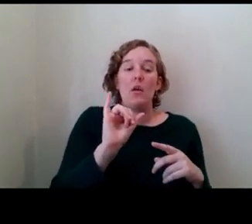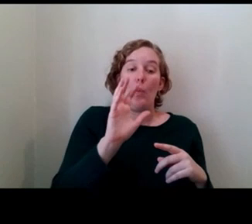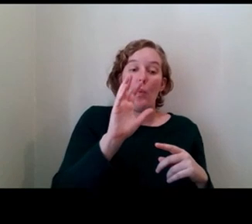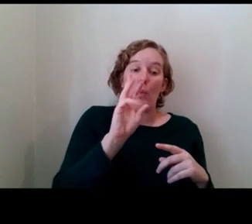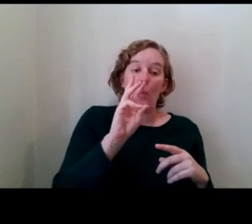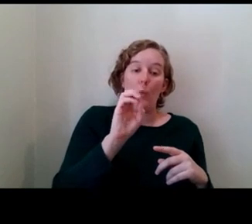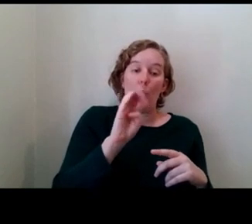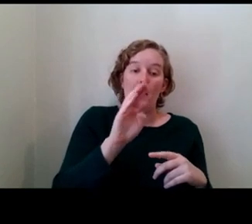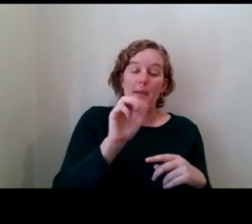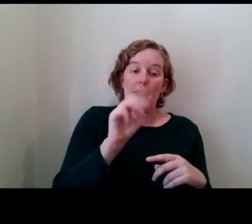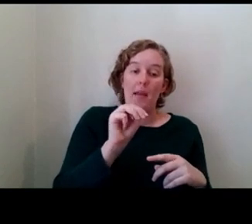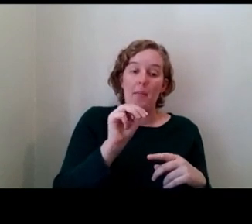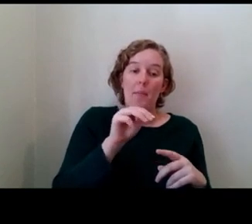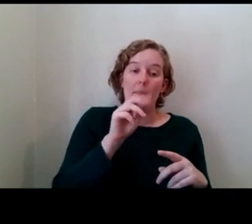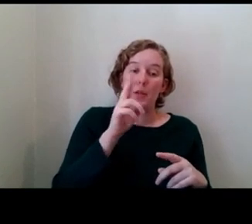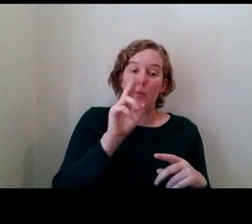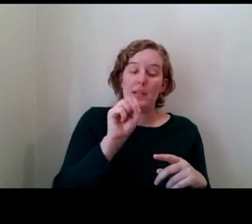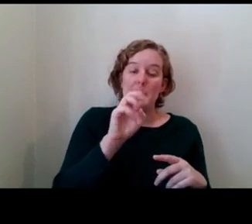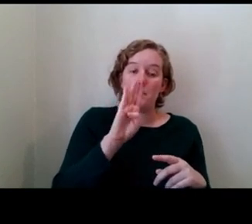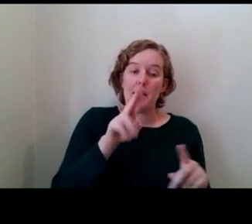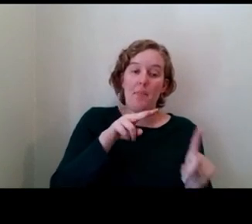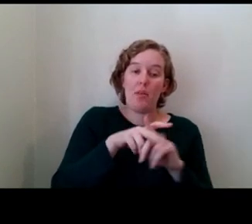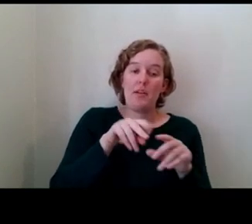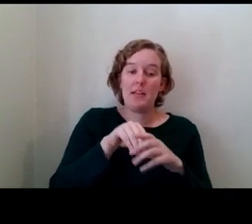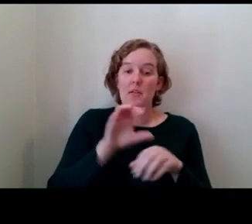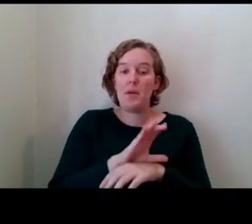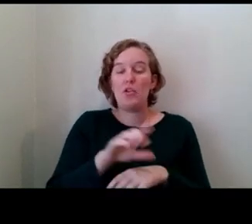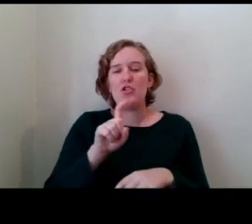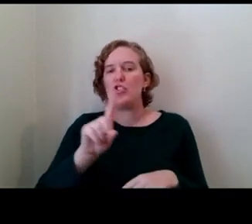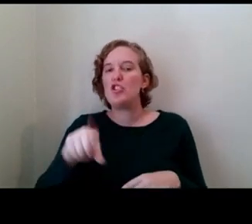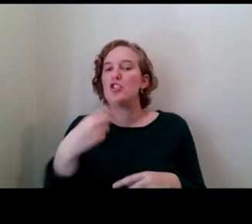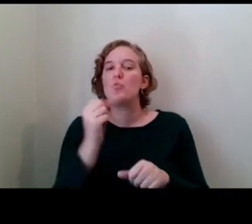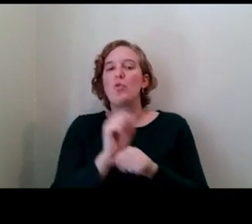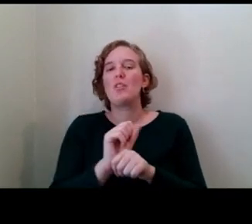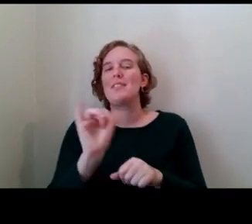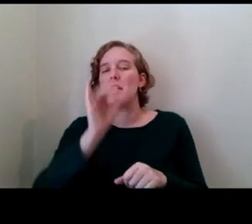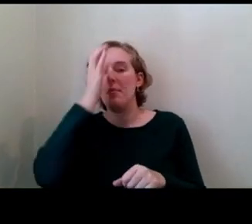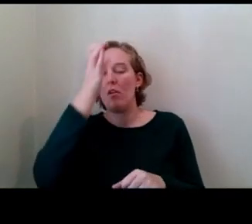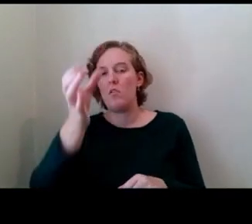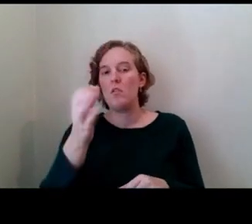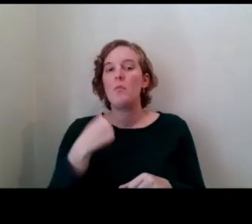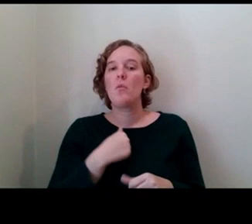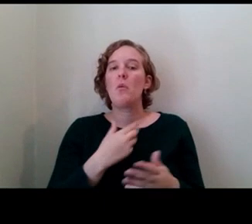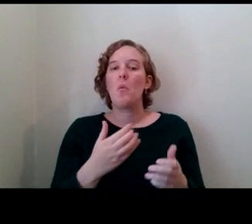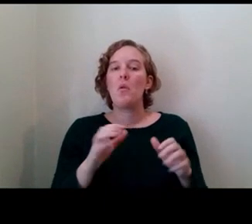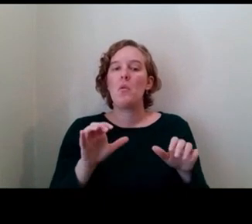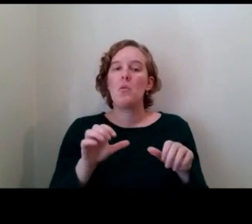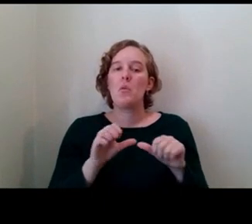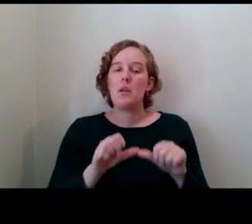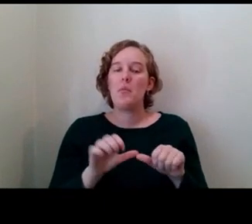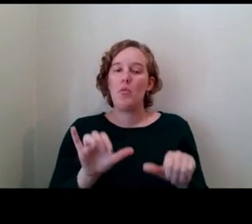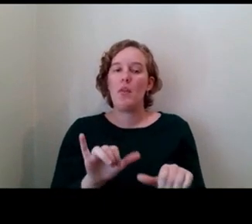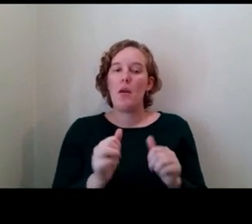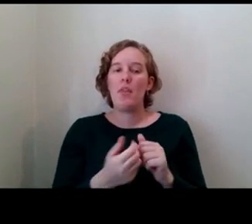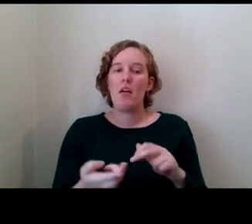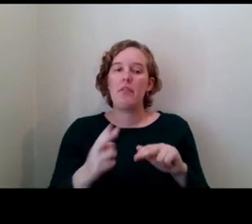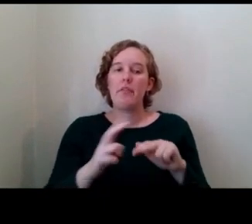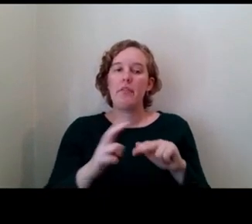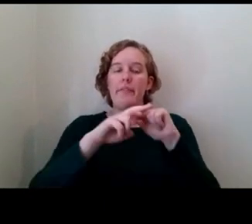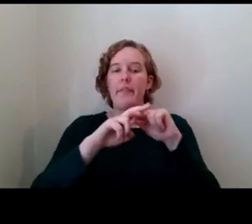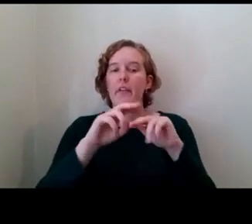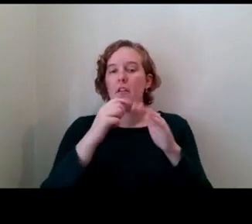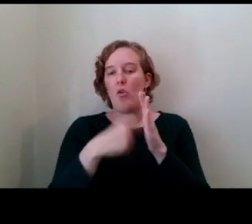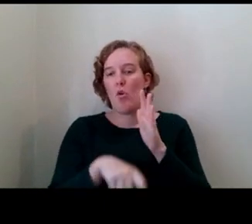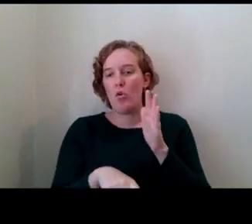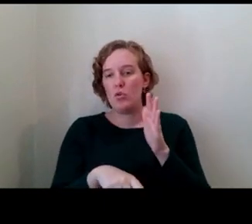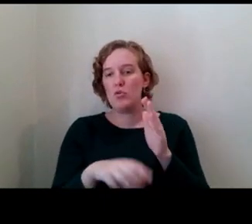work. And we've managed to do this, hopefully without increasing cost, a key factor, as I mentioned before, in keeping the